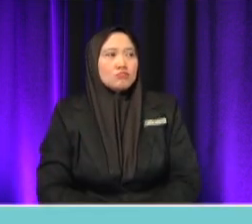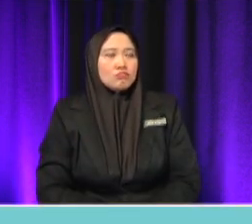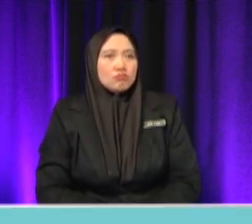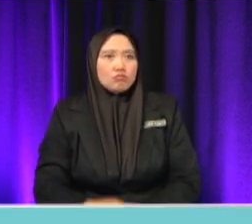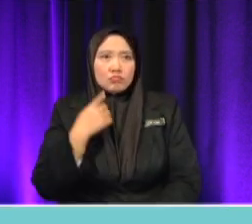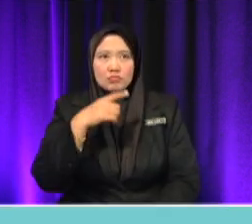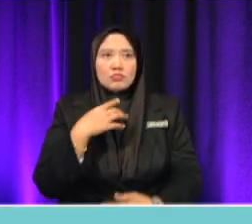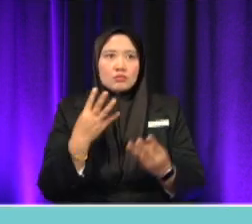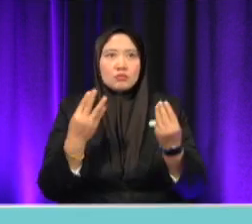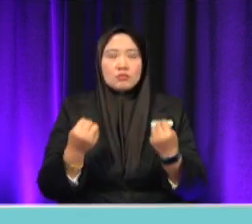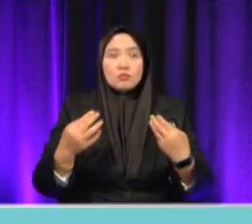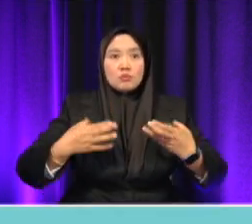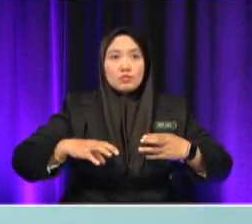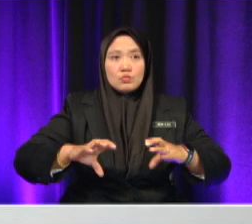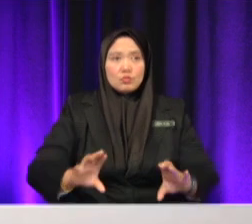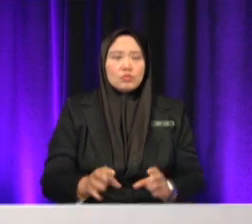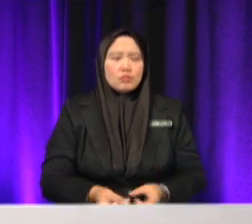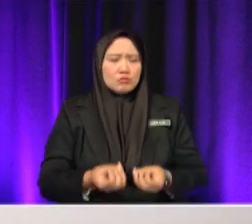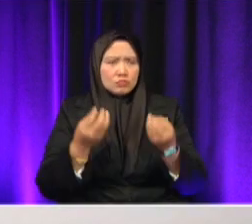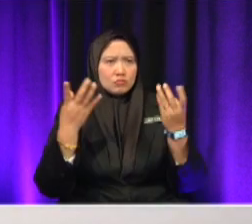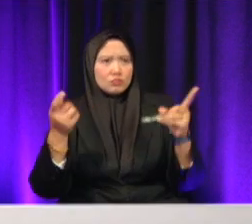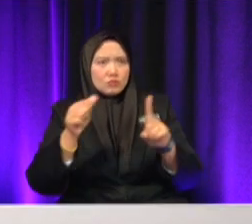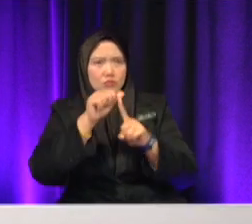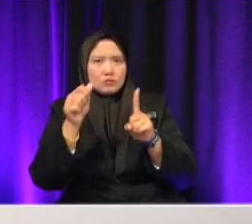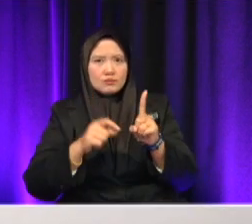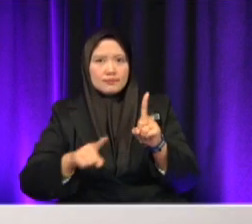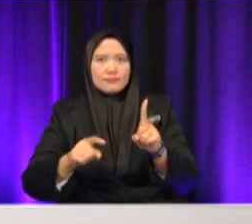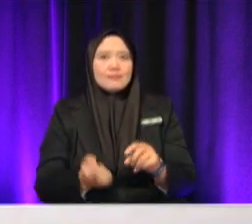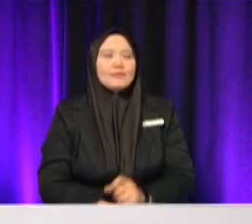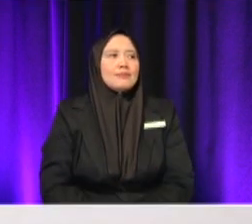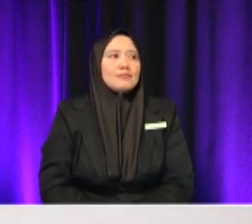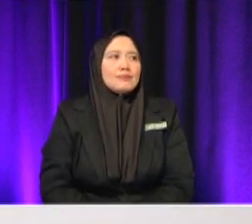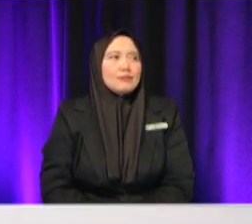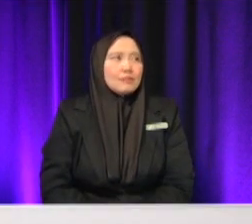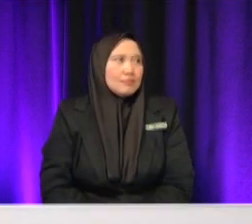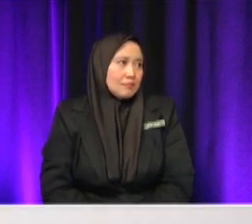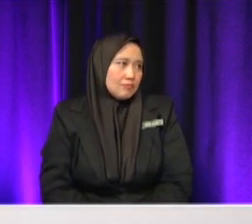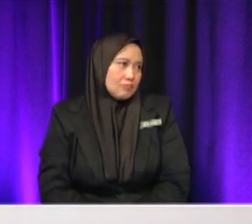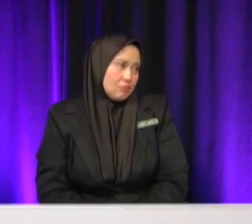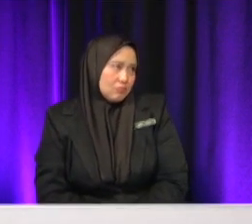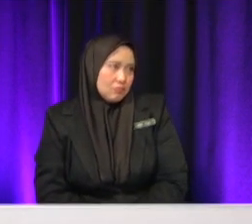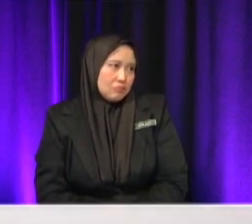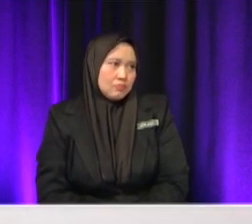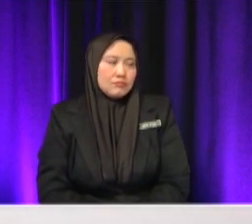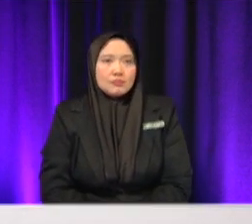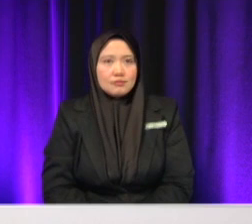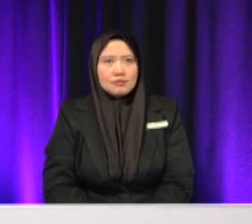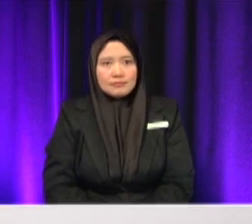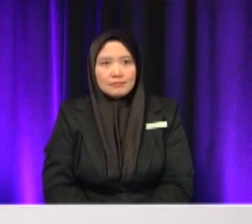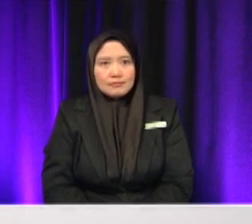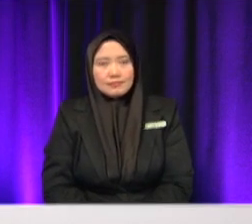try and do this? Wow, this is surely tricky. Who would like to go for the challenge? Husna.